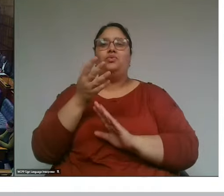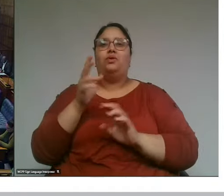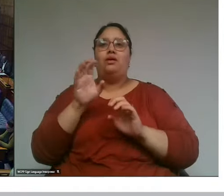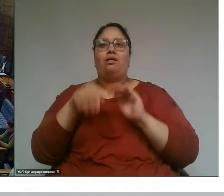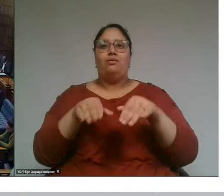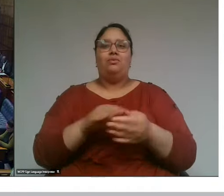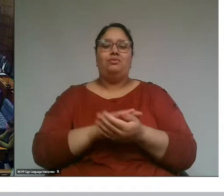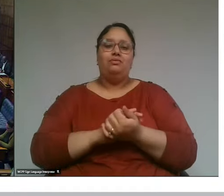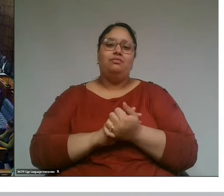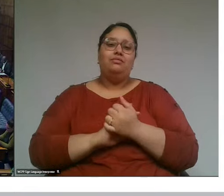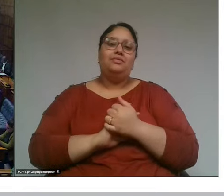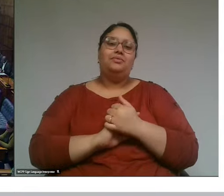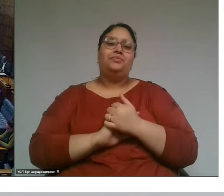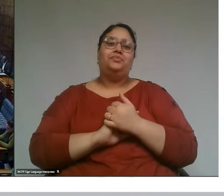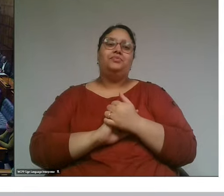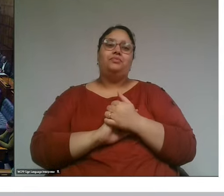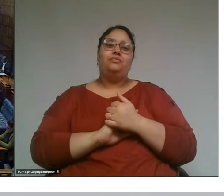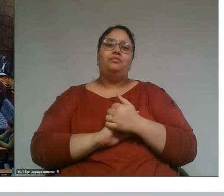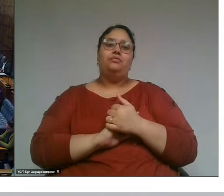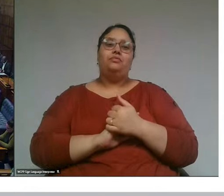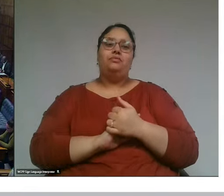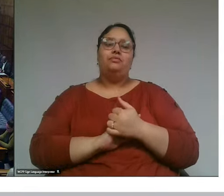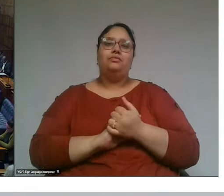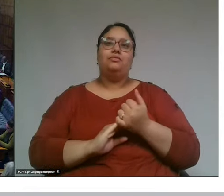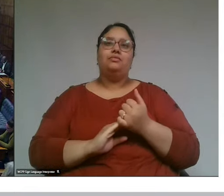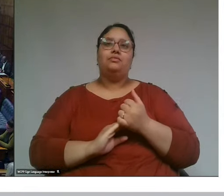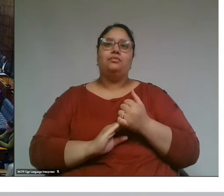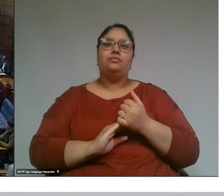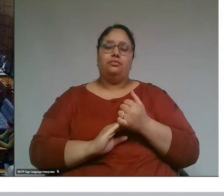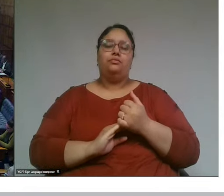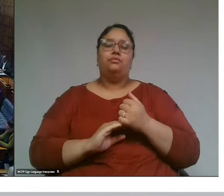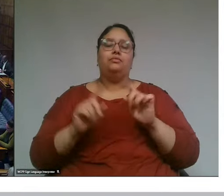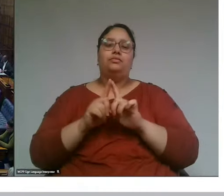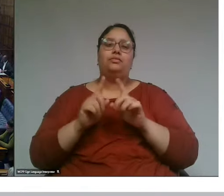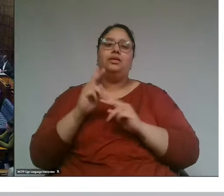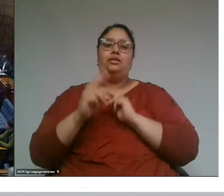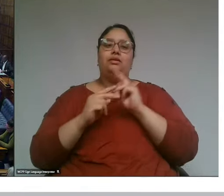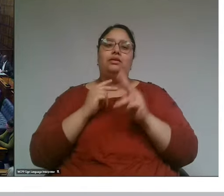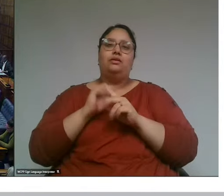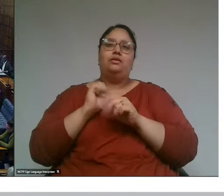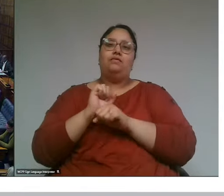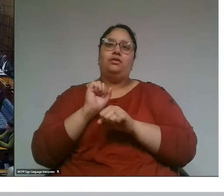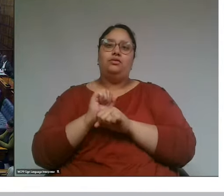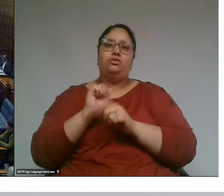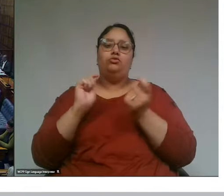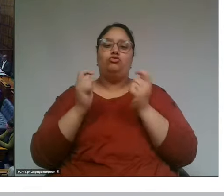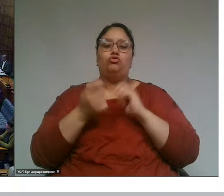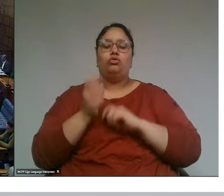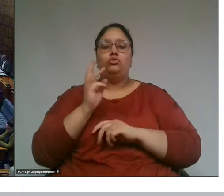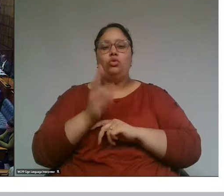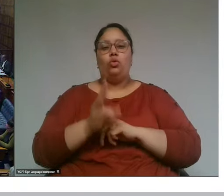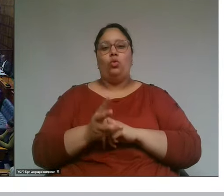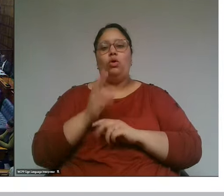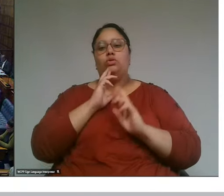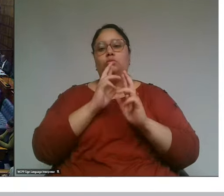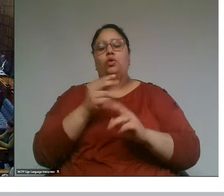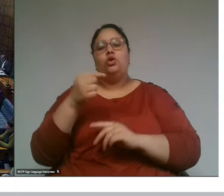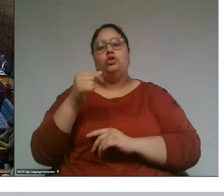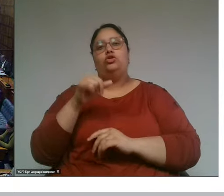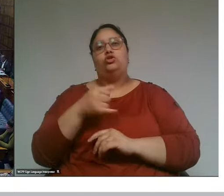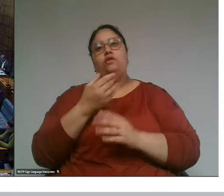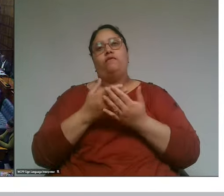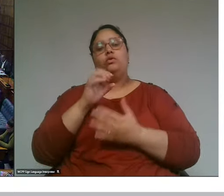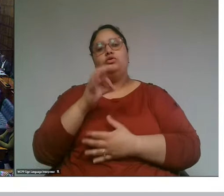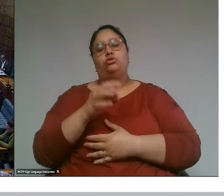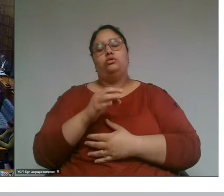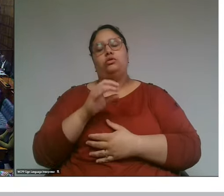had to change um so the types of activities the types of function would have to change to respond to G forj big part of